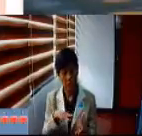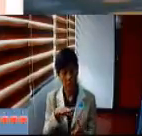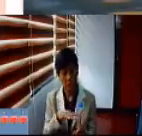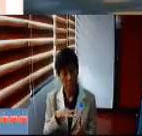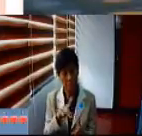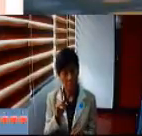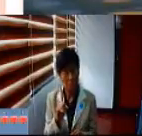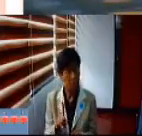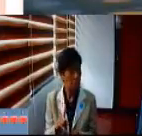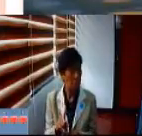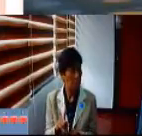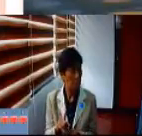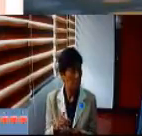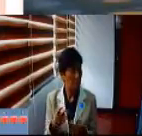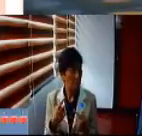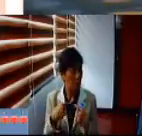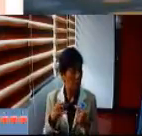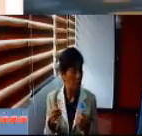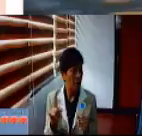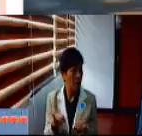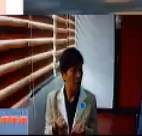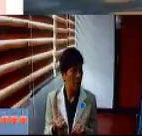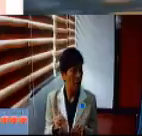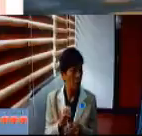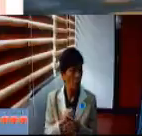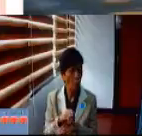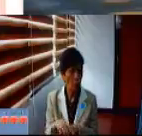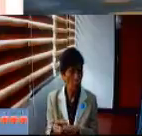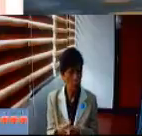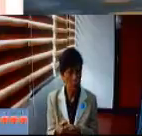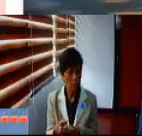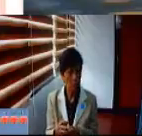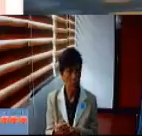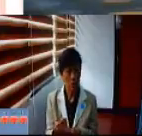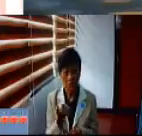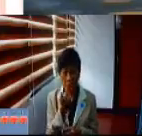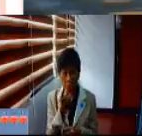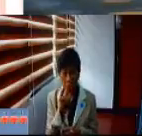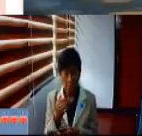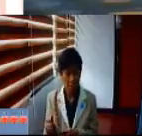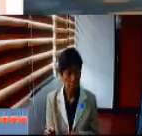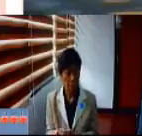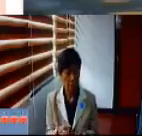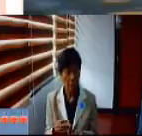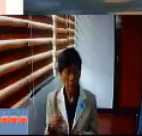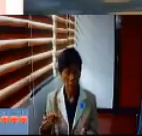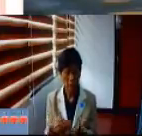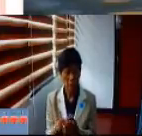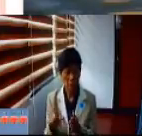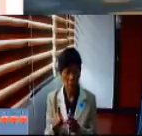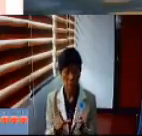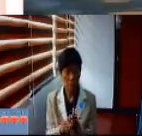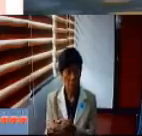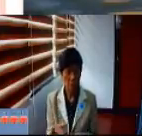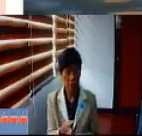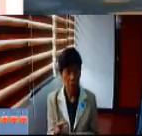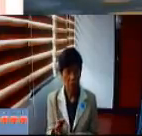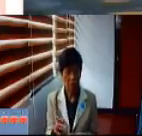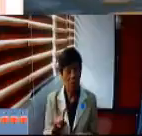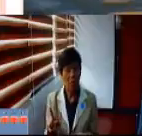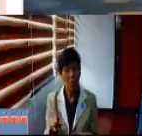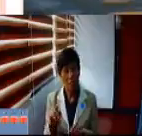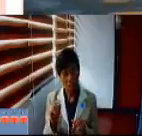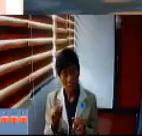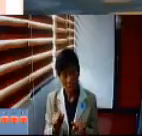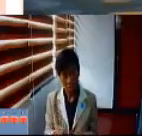one of course there's the issue of overfishing and some illegal fishing there, pero isa pong malaking nakita namin is yung pollution as a cause